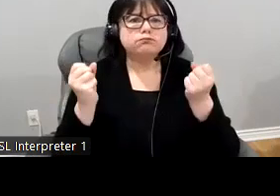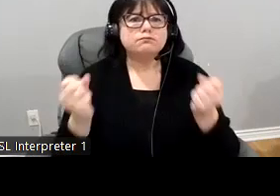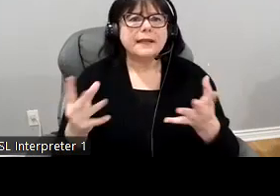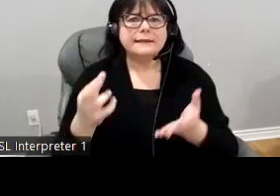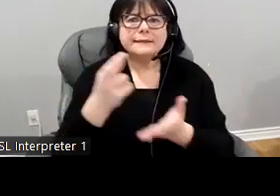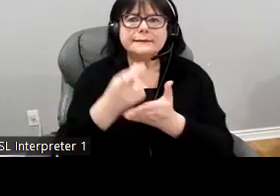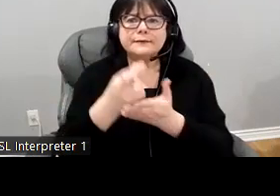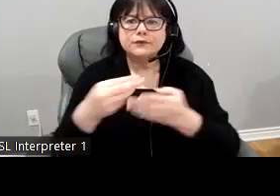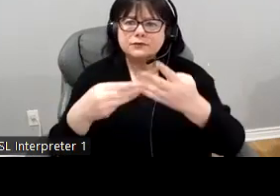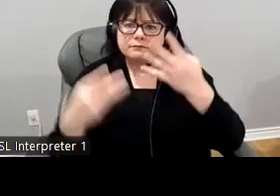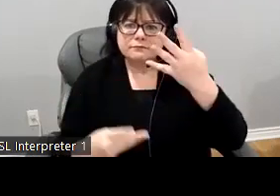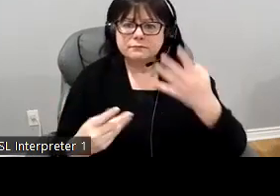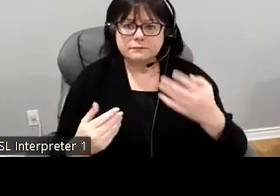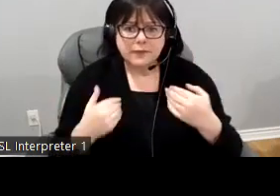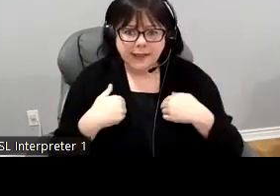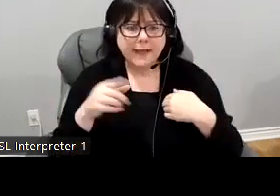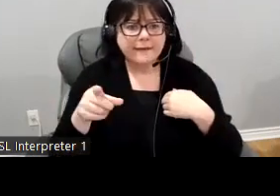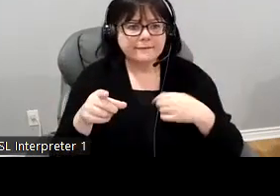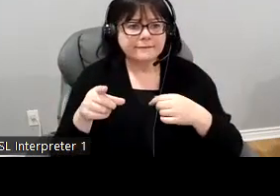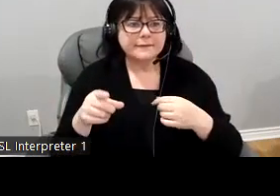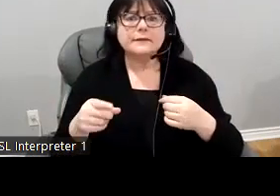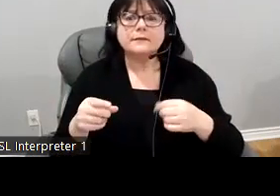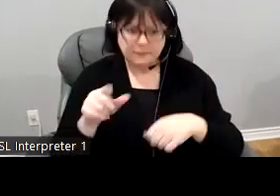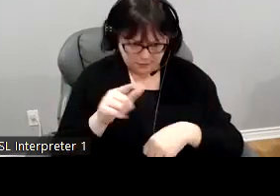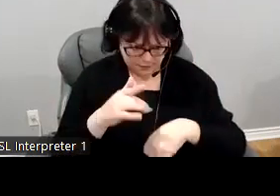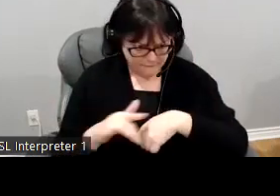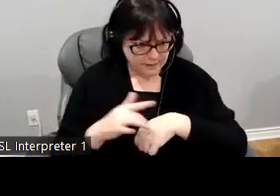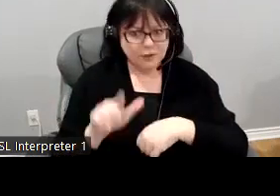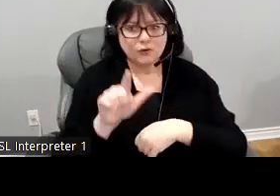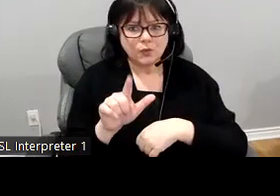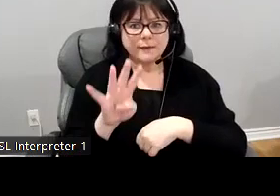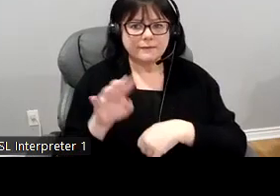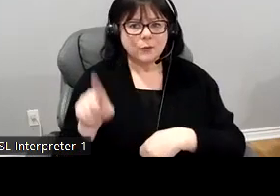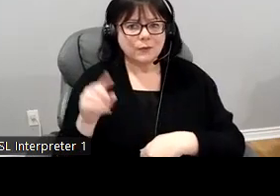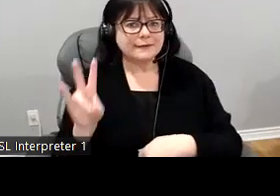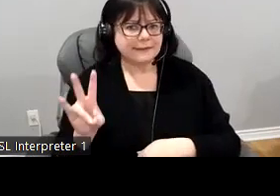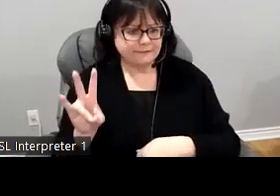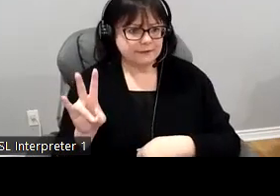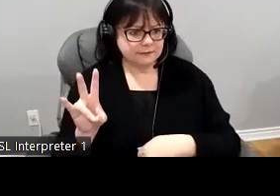are available 24 hours a day, 7 days a week.